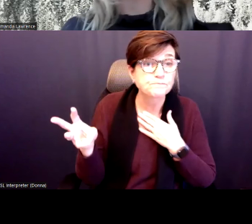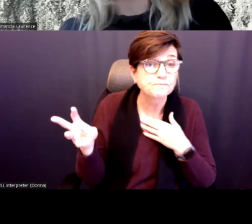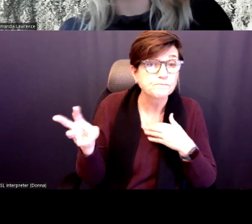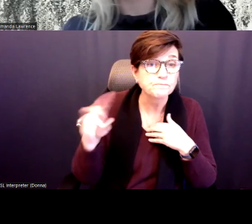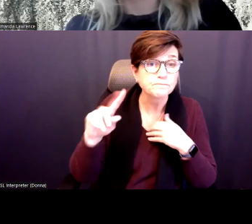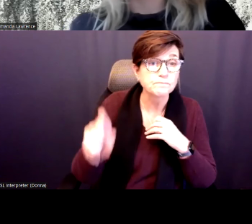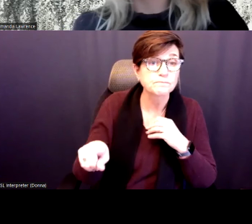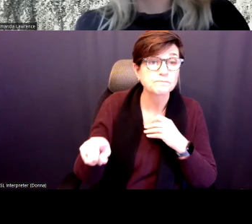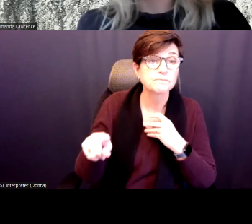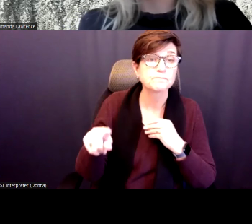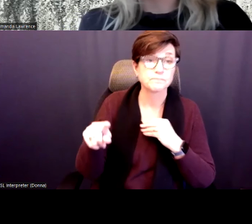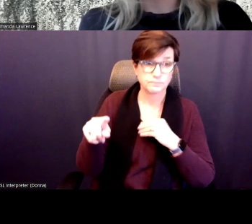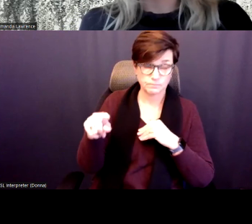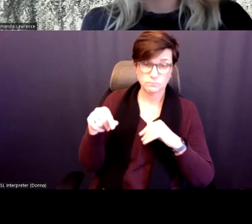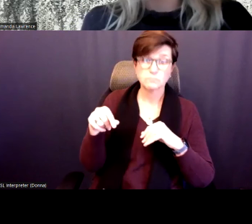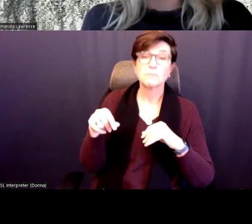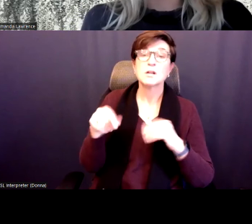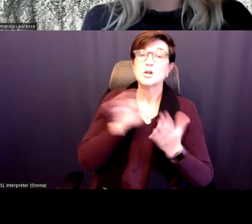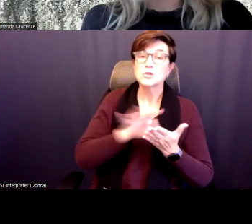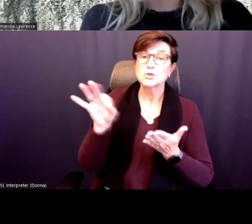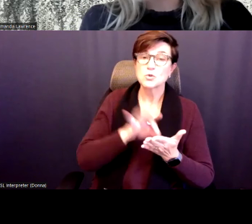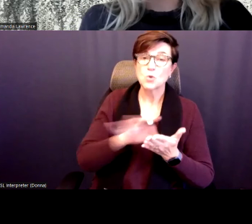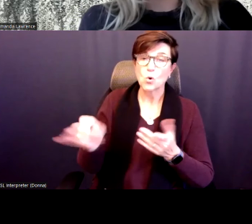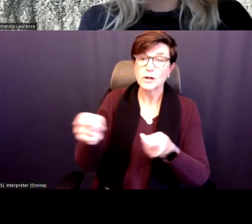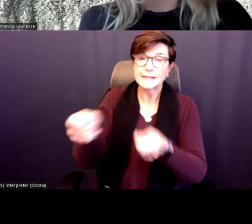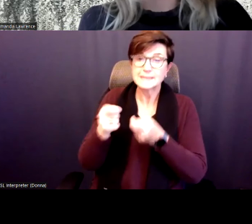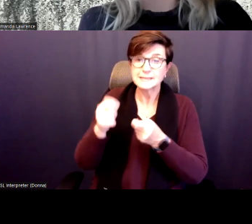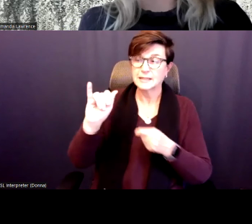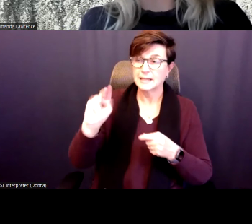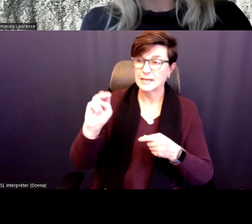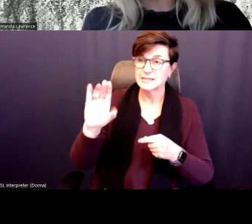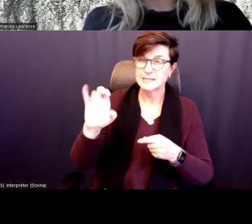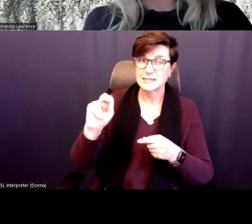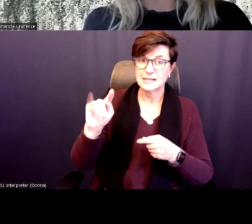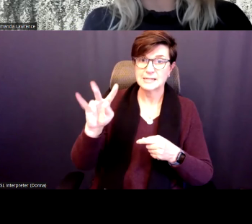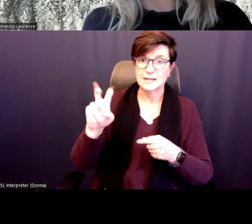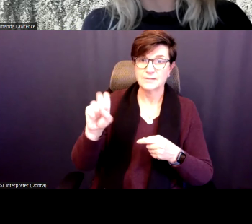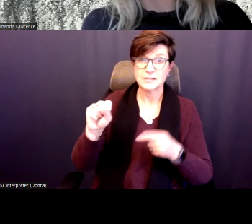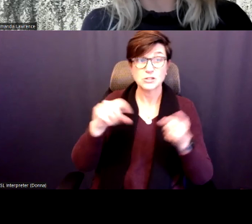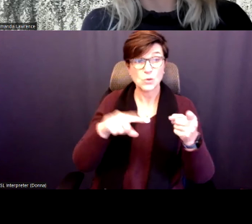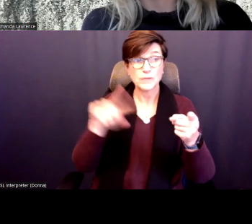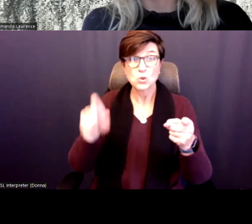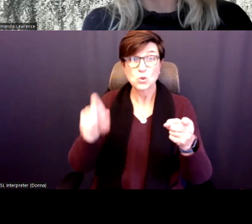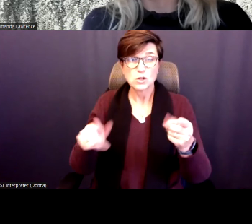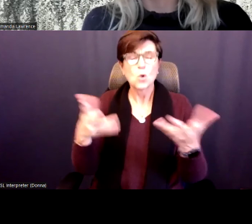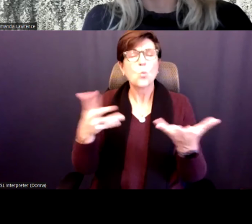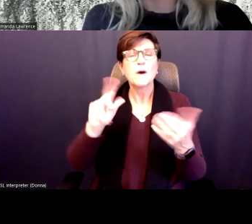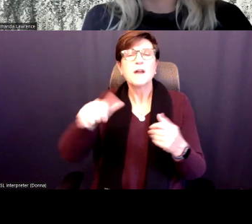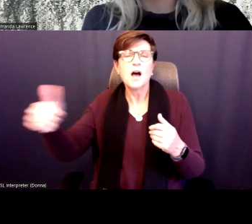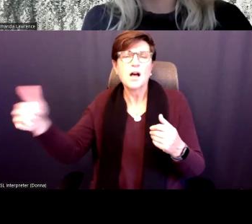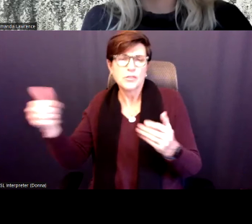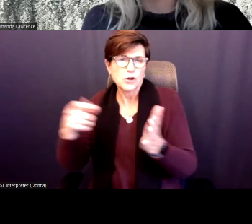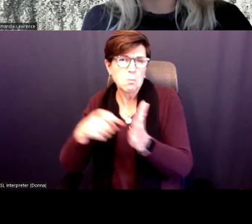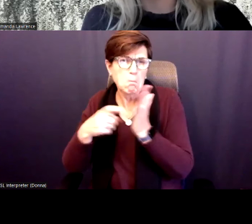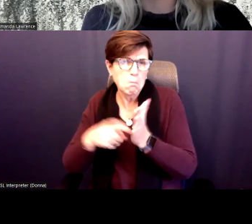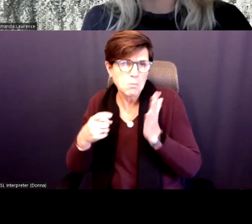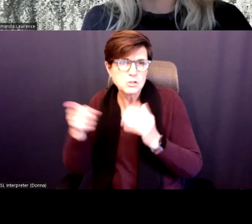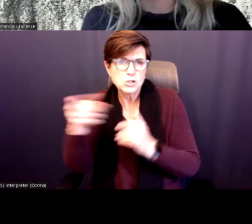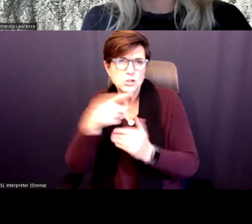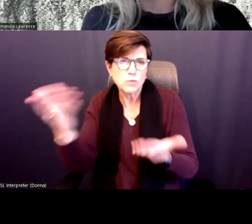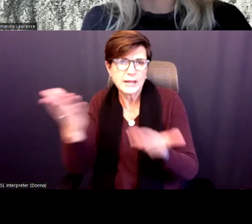Funding prioritization and scoring incentives. So this question asks, what additional factors or criteria do you